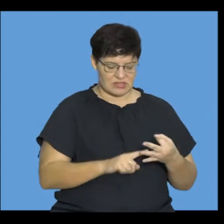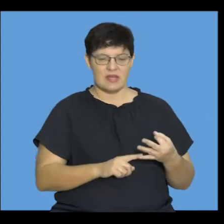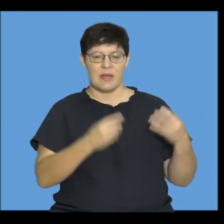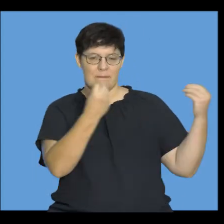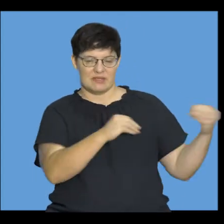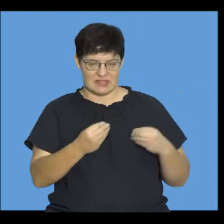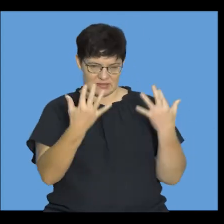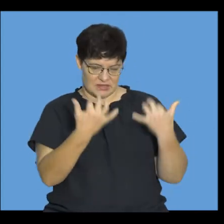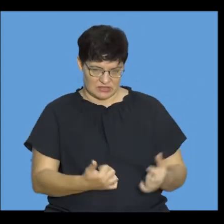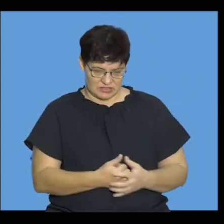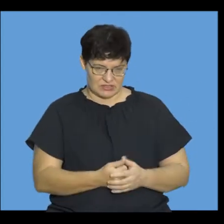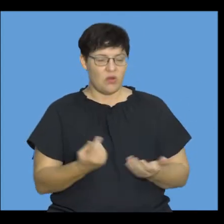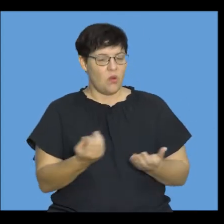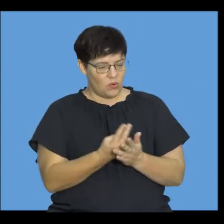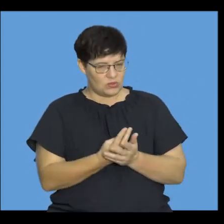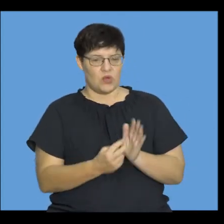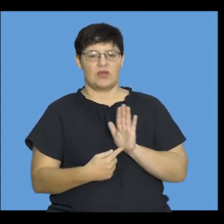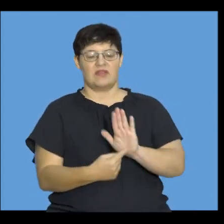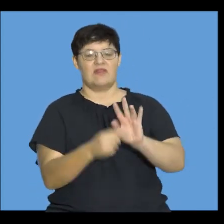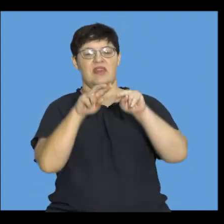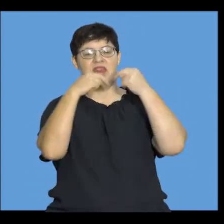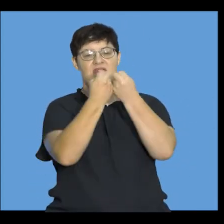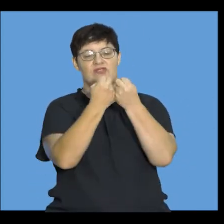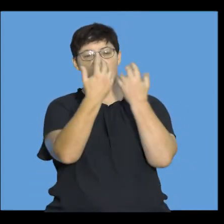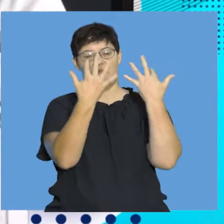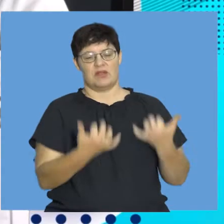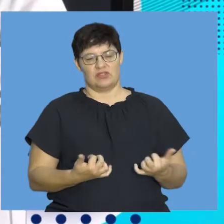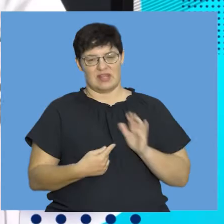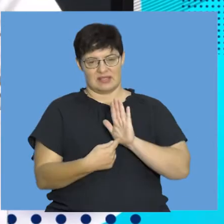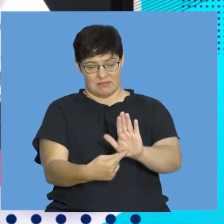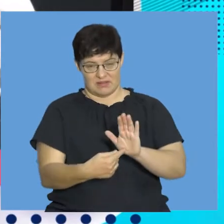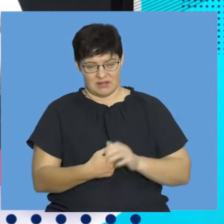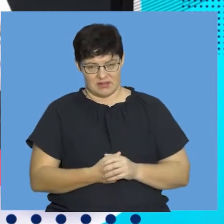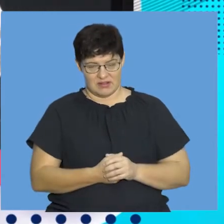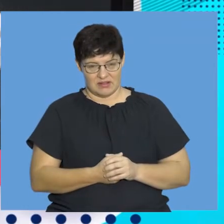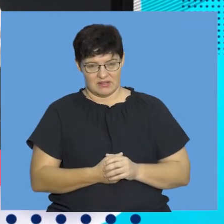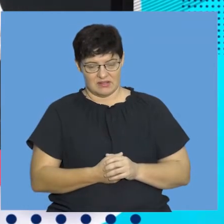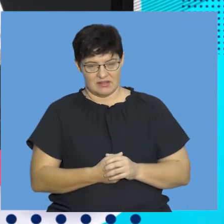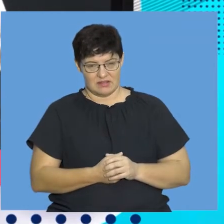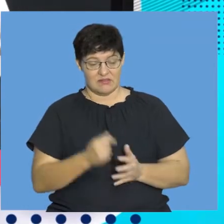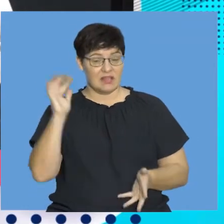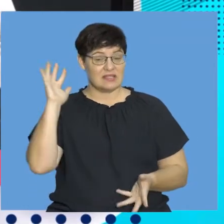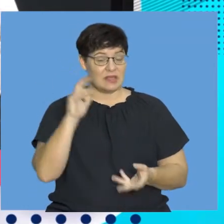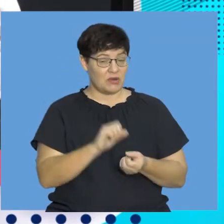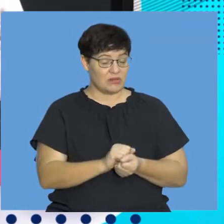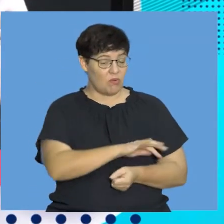also give you an example of the national budget. And if we have to summarize all of